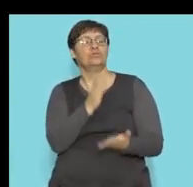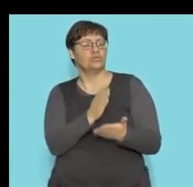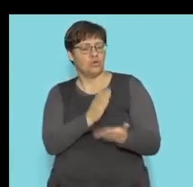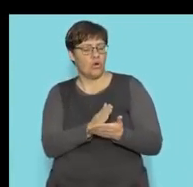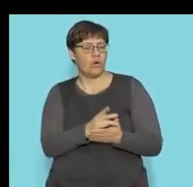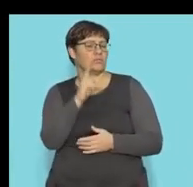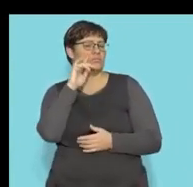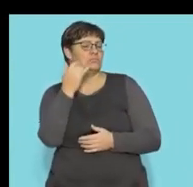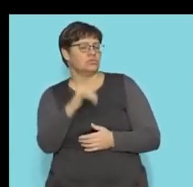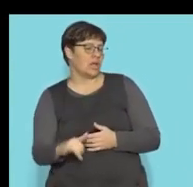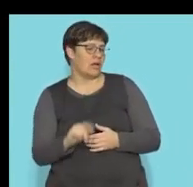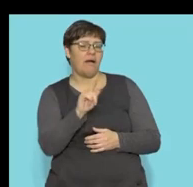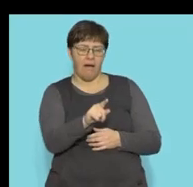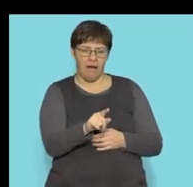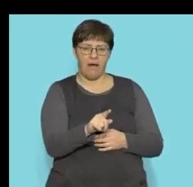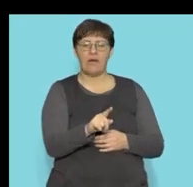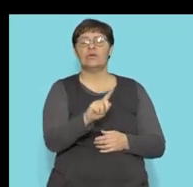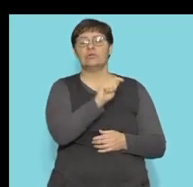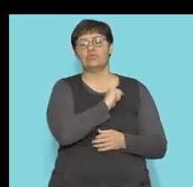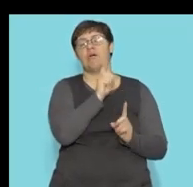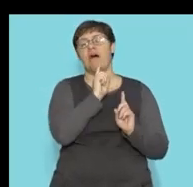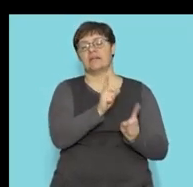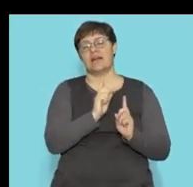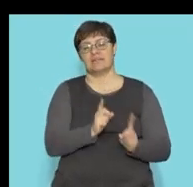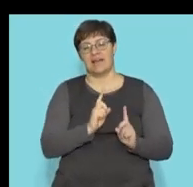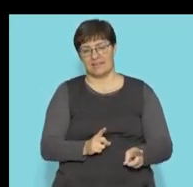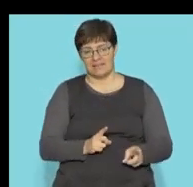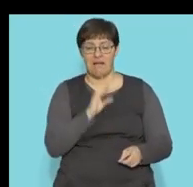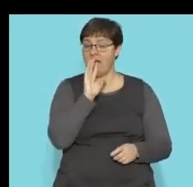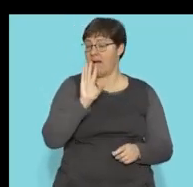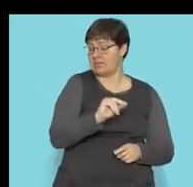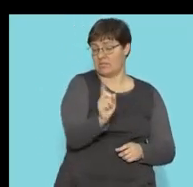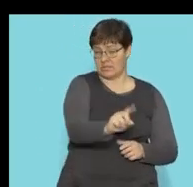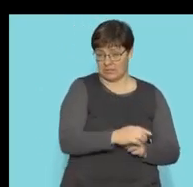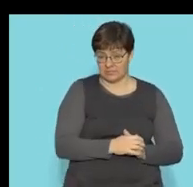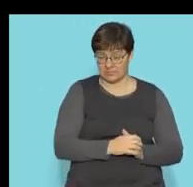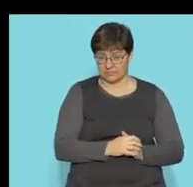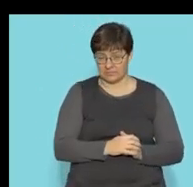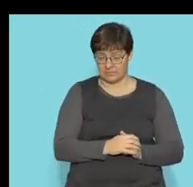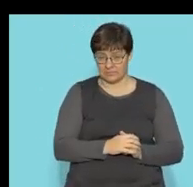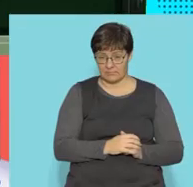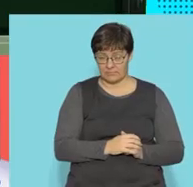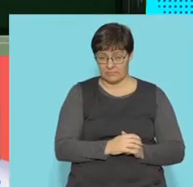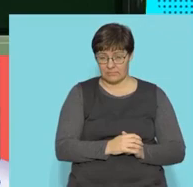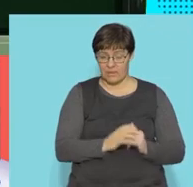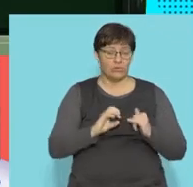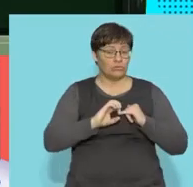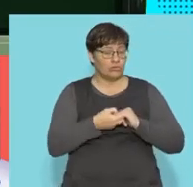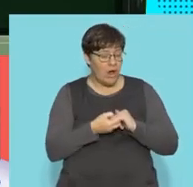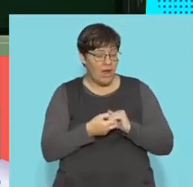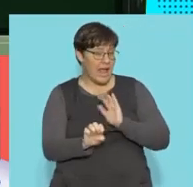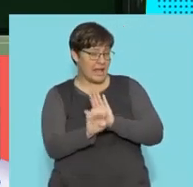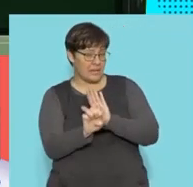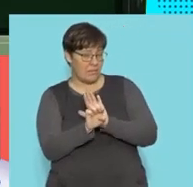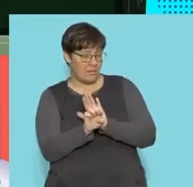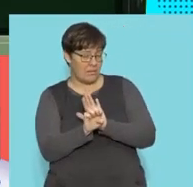it actually answers what was asked. Shall we now try an example? Have you